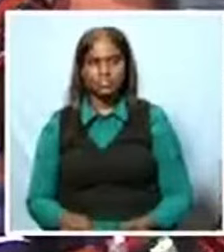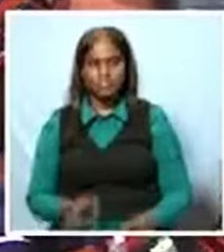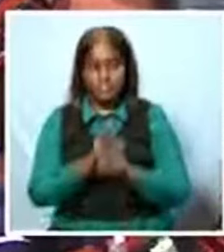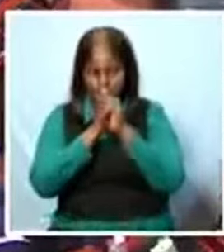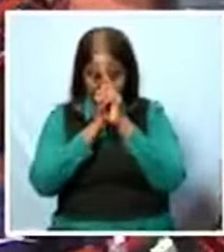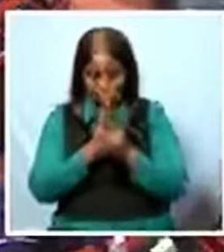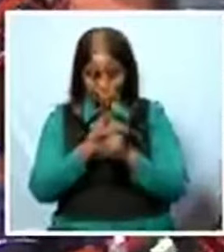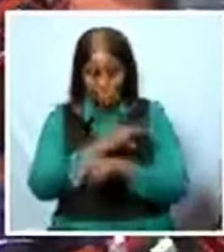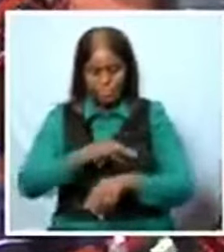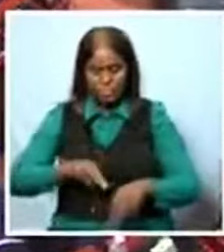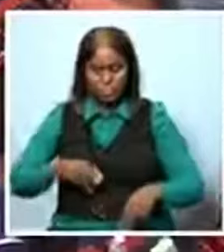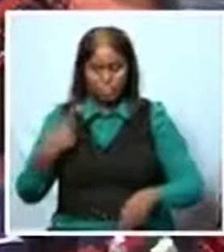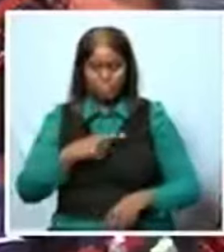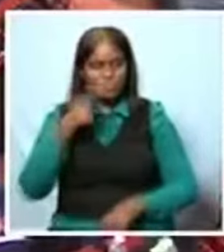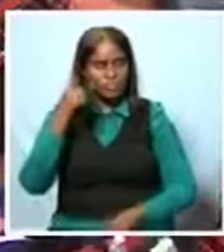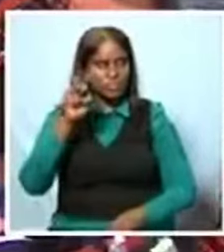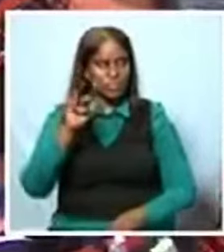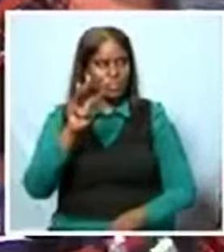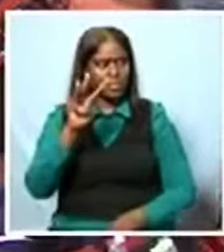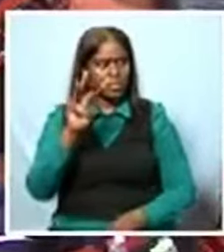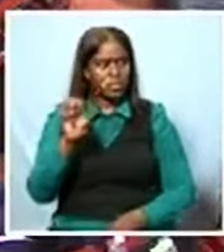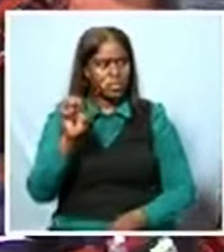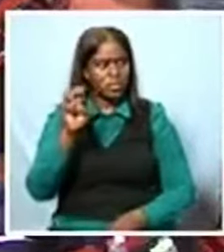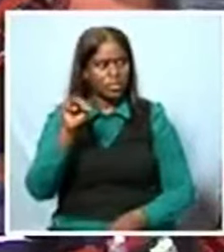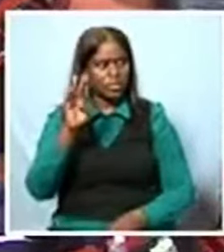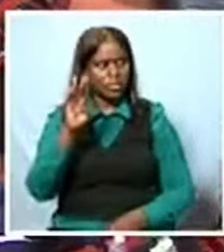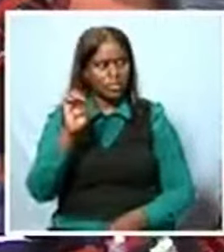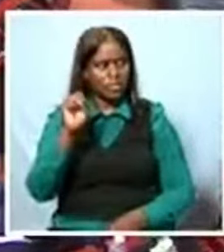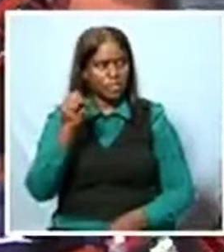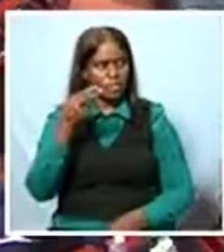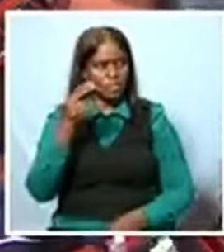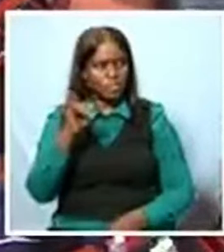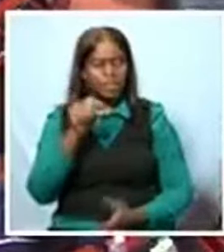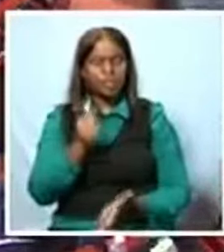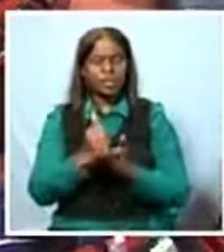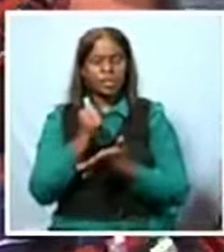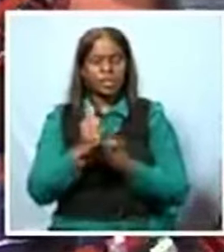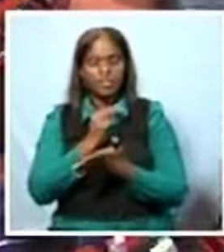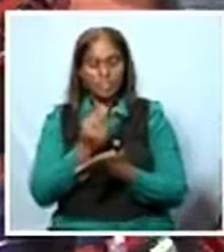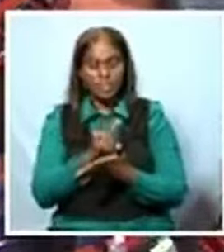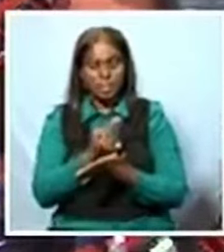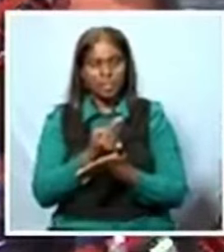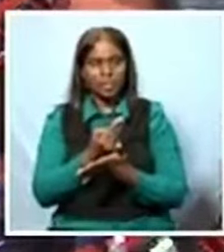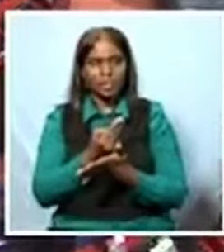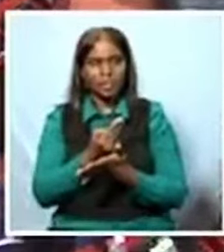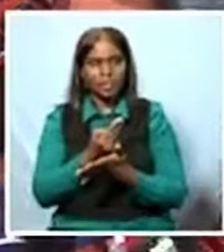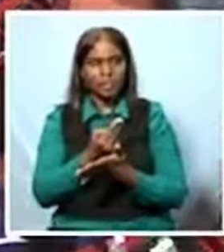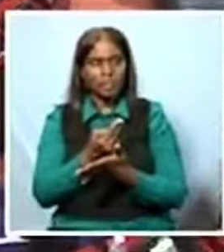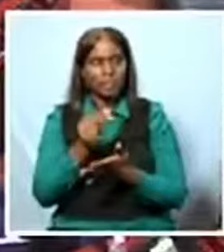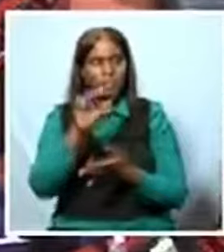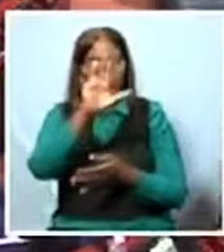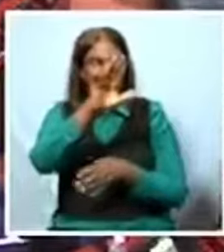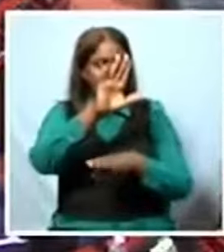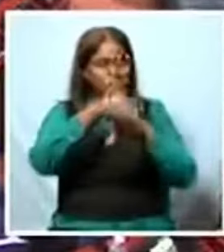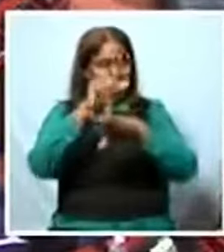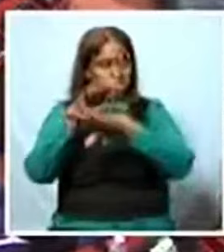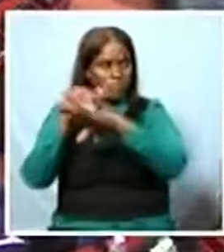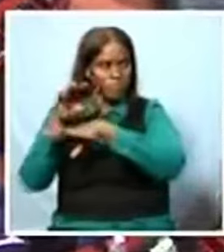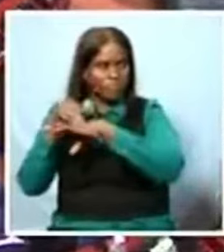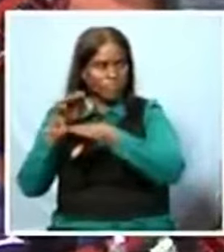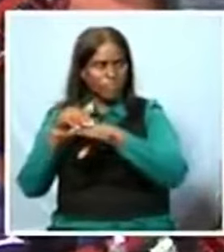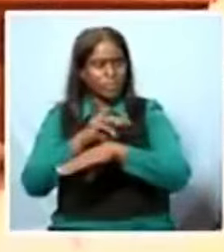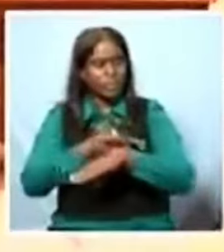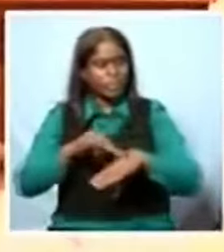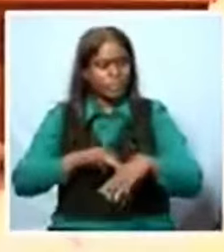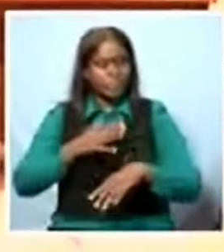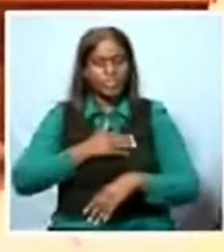Honorable Member for Mendoza, can you help us by rounding up honorable members who come in the House?